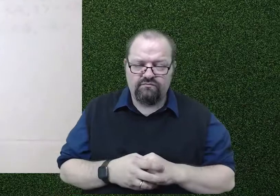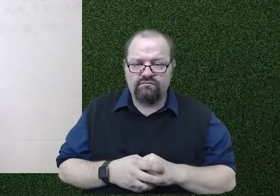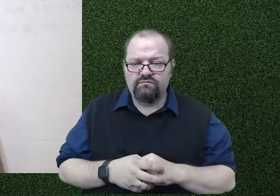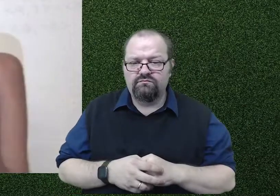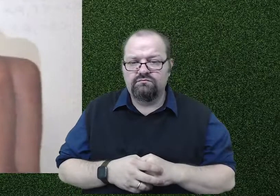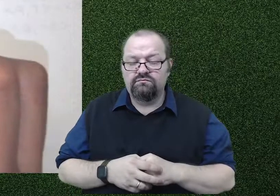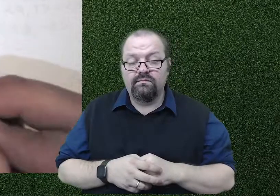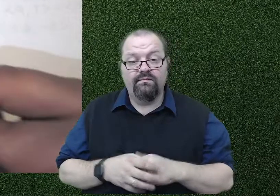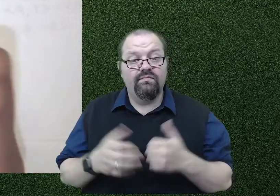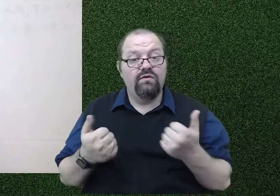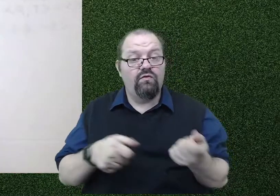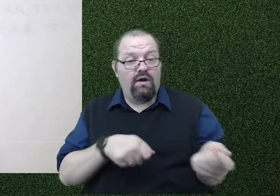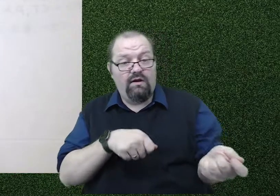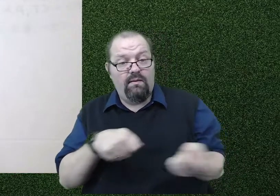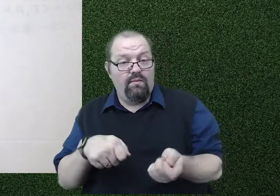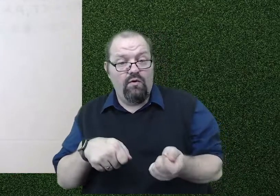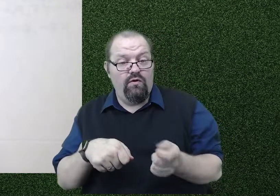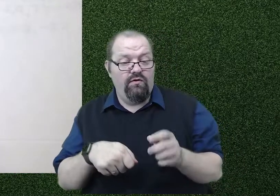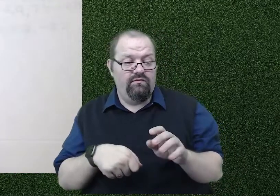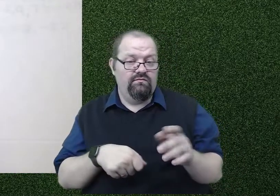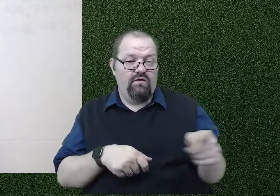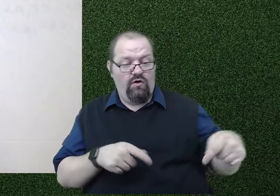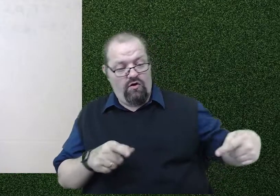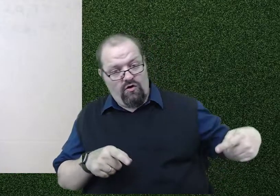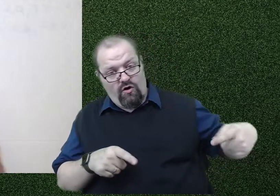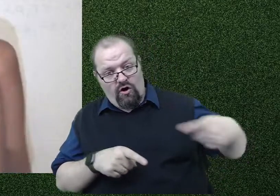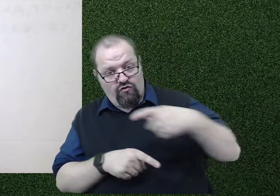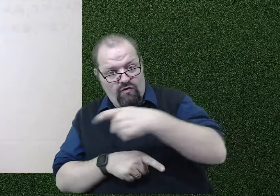I'm trying to move my box across the room.